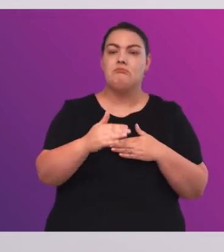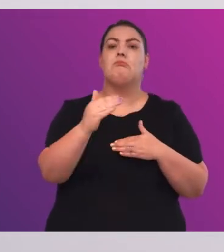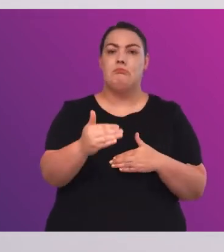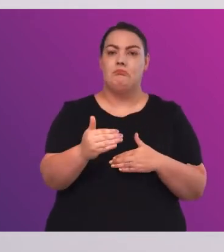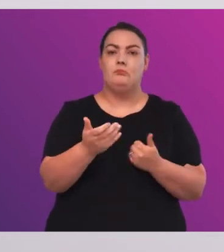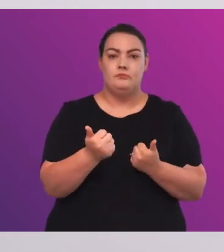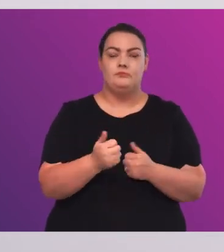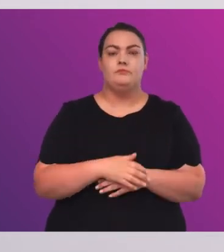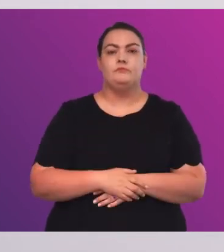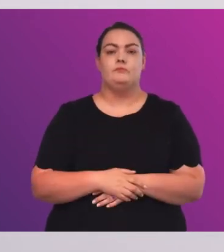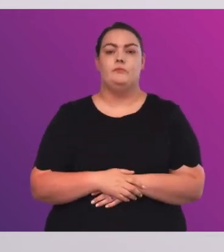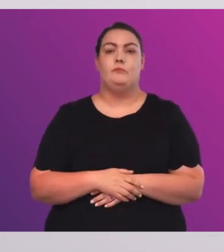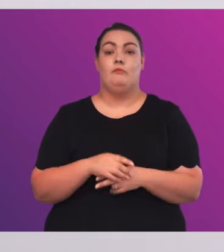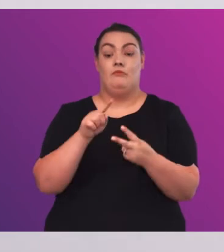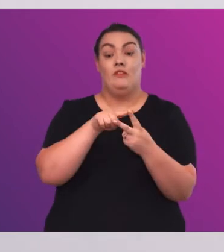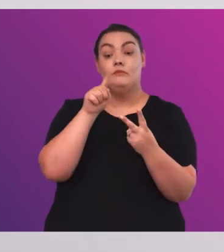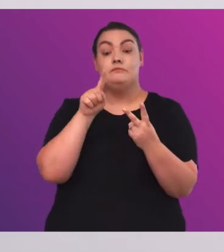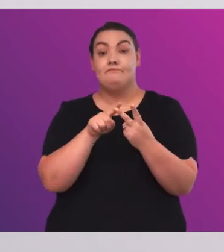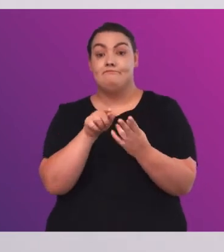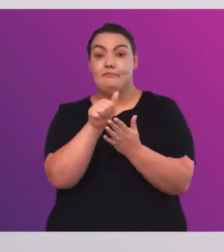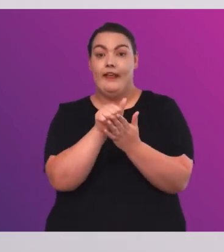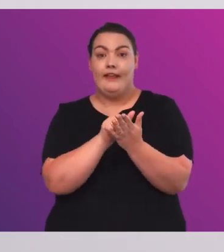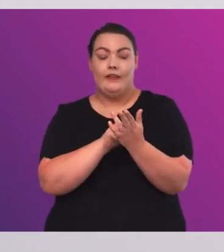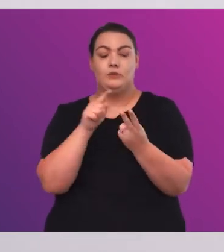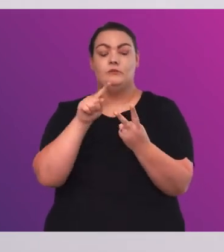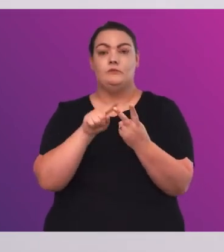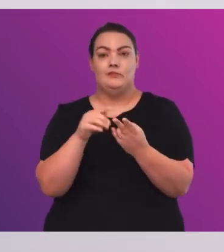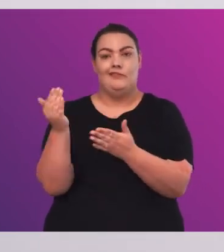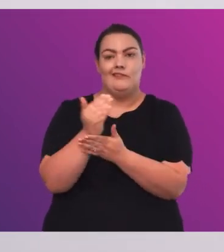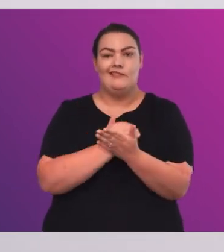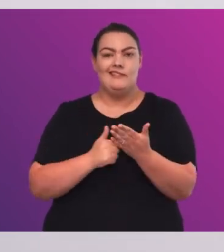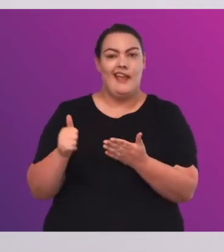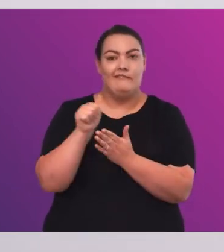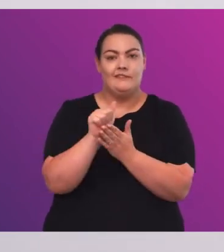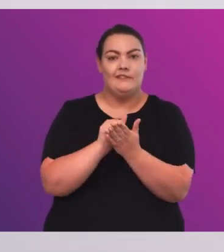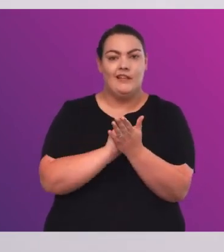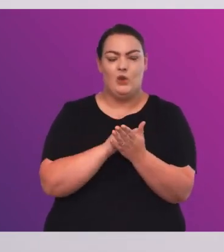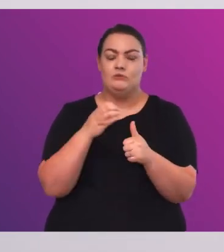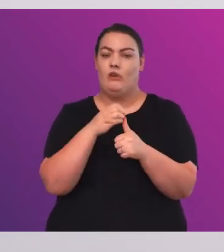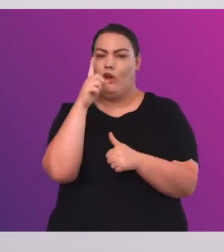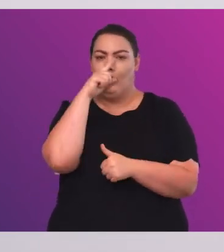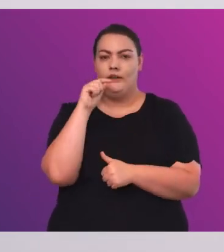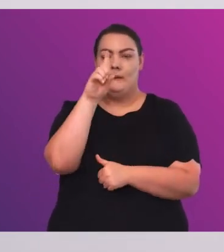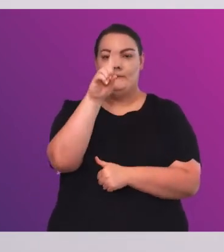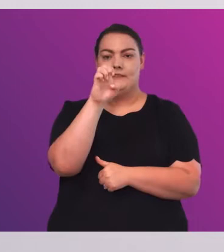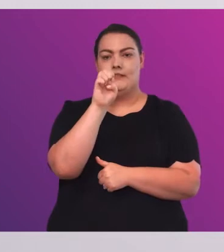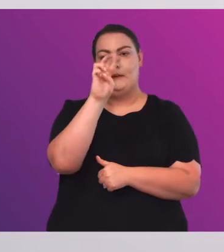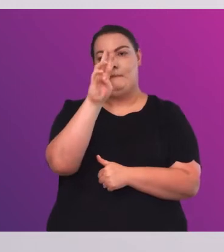The second type of account is called a savings account, and this can also be known as a deposit account.